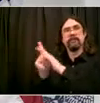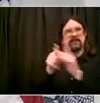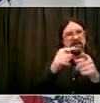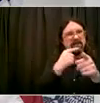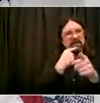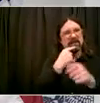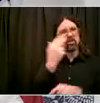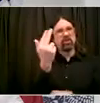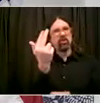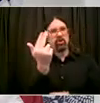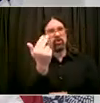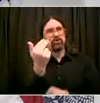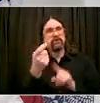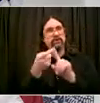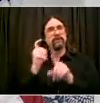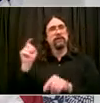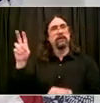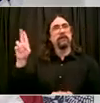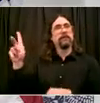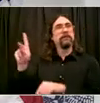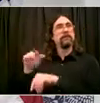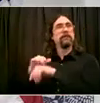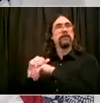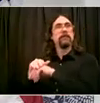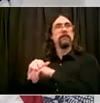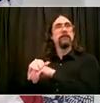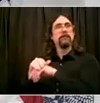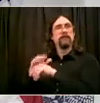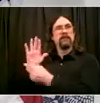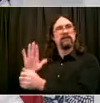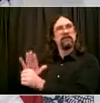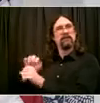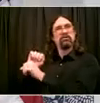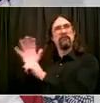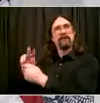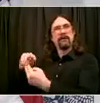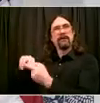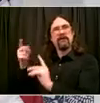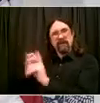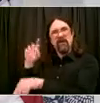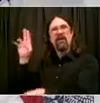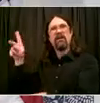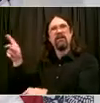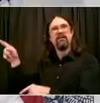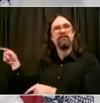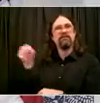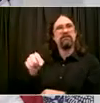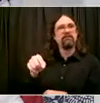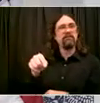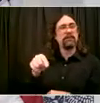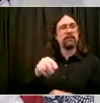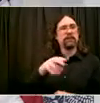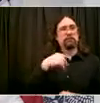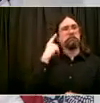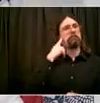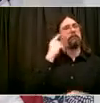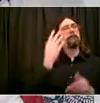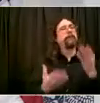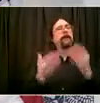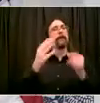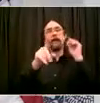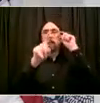are somewhere in New York City, just have not been caught by our sequencing efforts yet? Dr. Chakshi, start, and if Dr. Varma, if